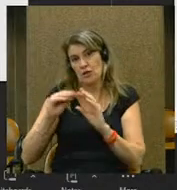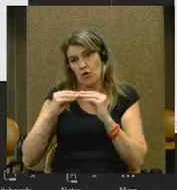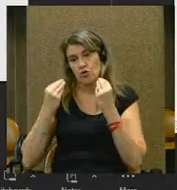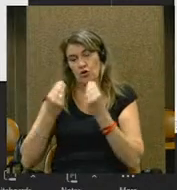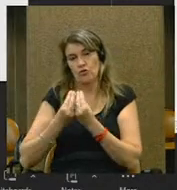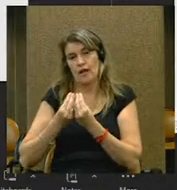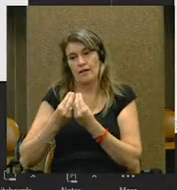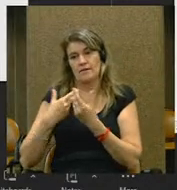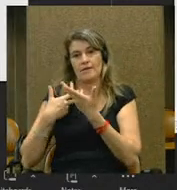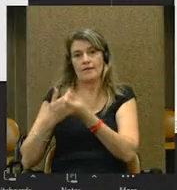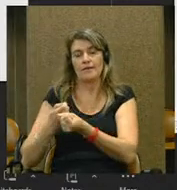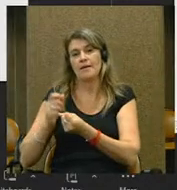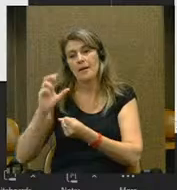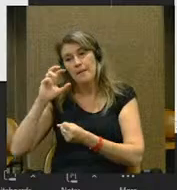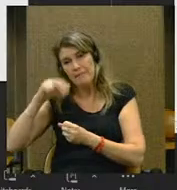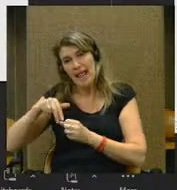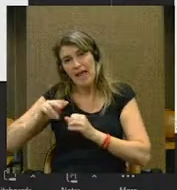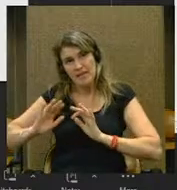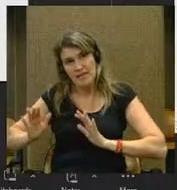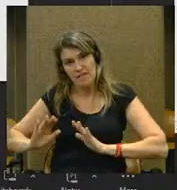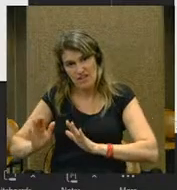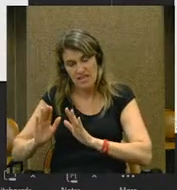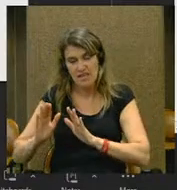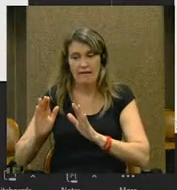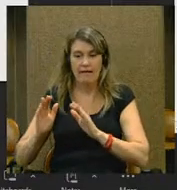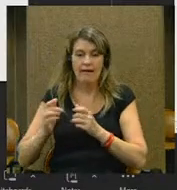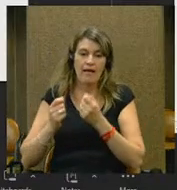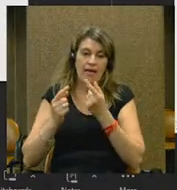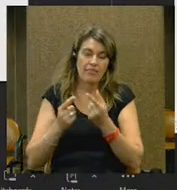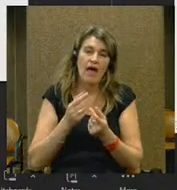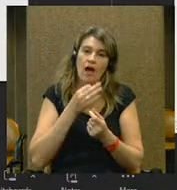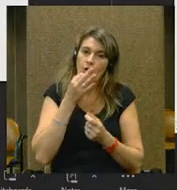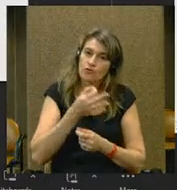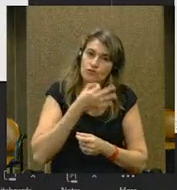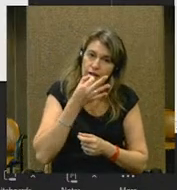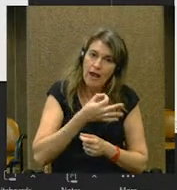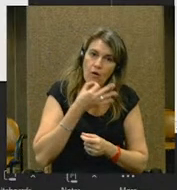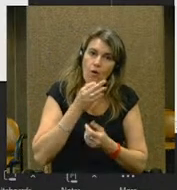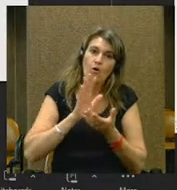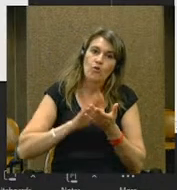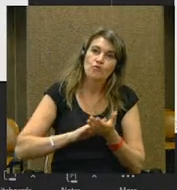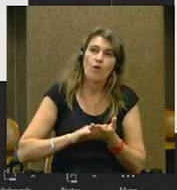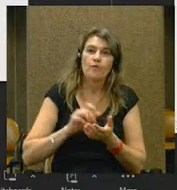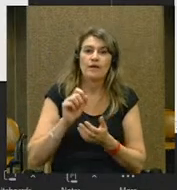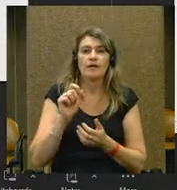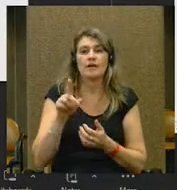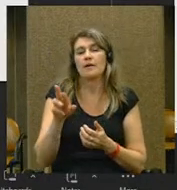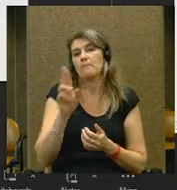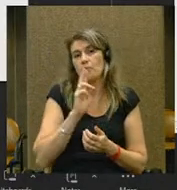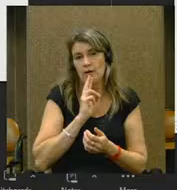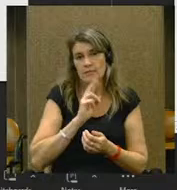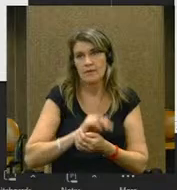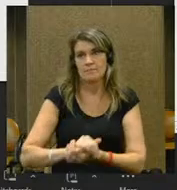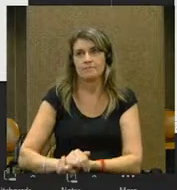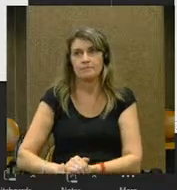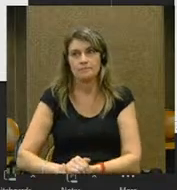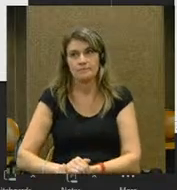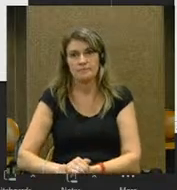and advise on the response to this crisis. The most